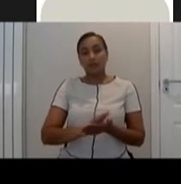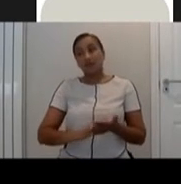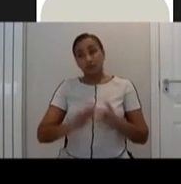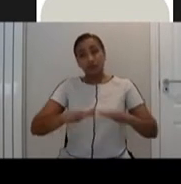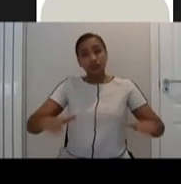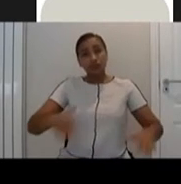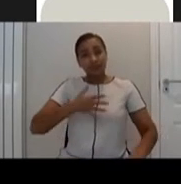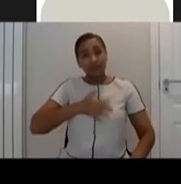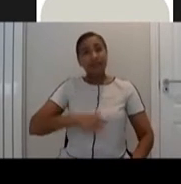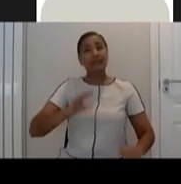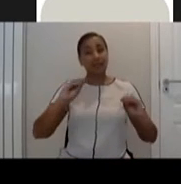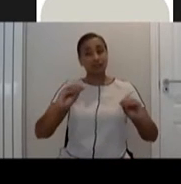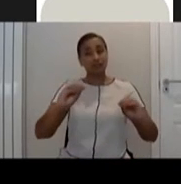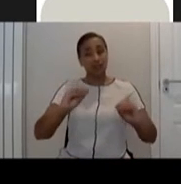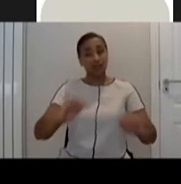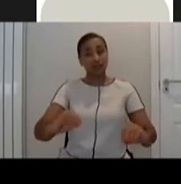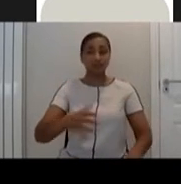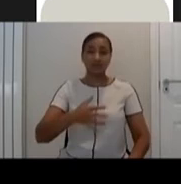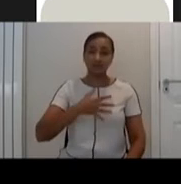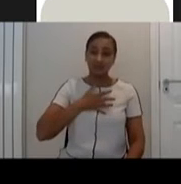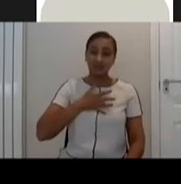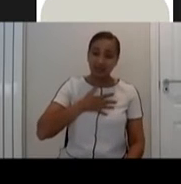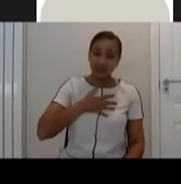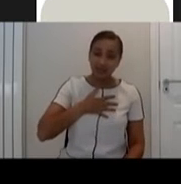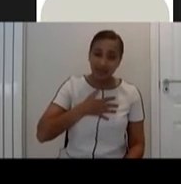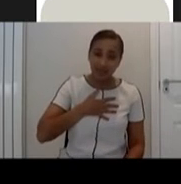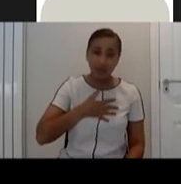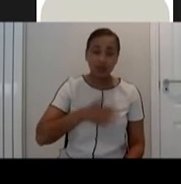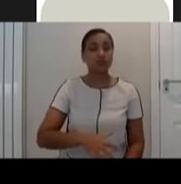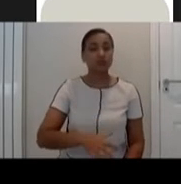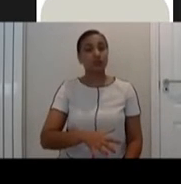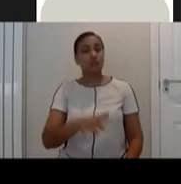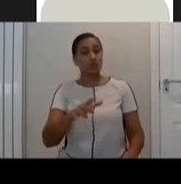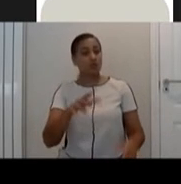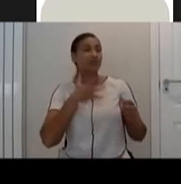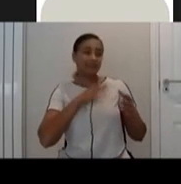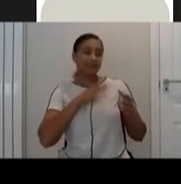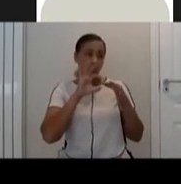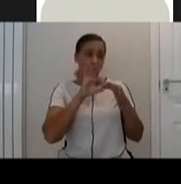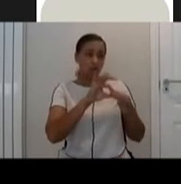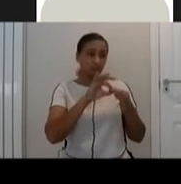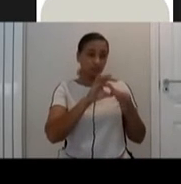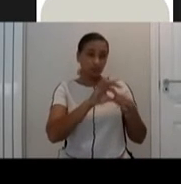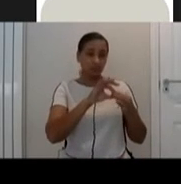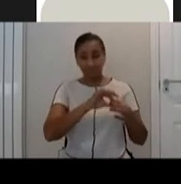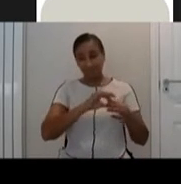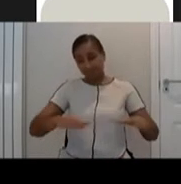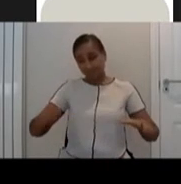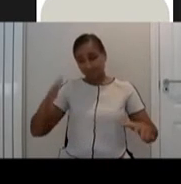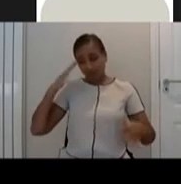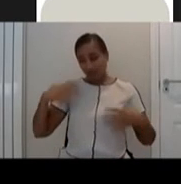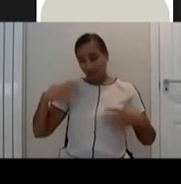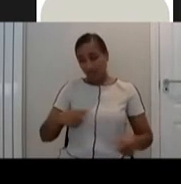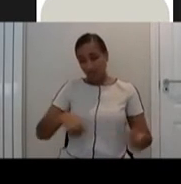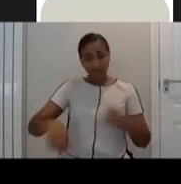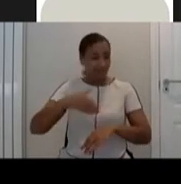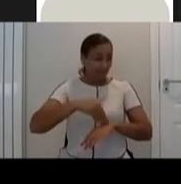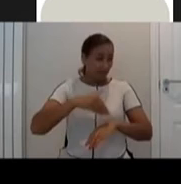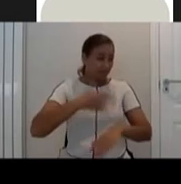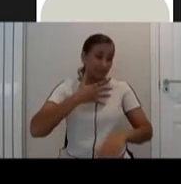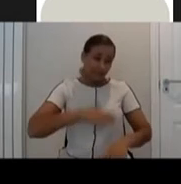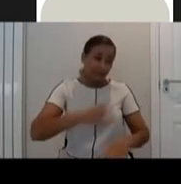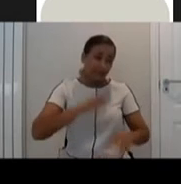having regular contact between schools and children can also be detrimental to their well-being and also to